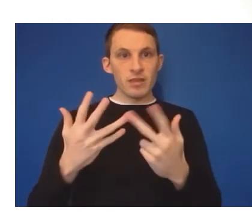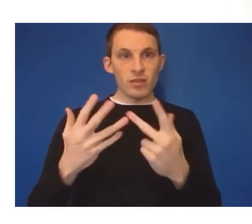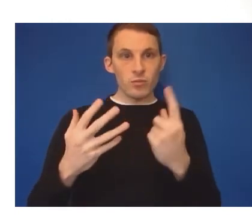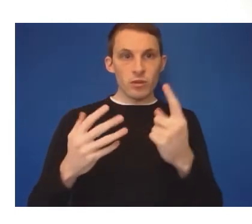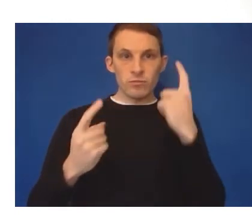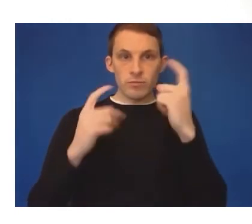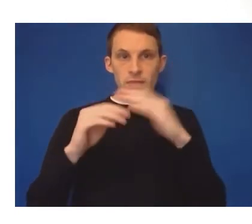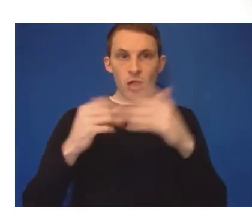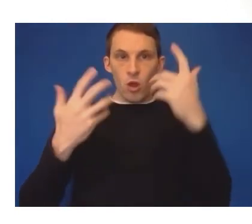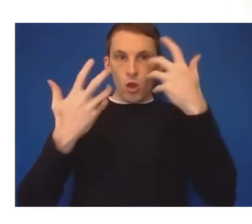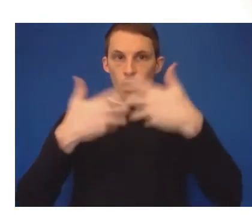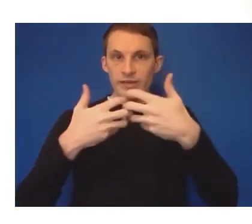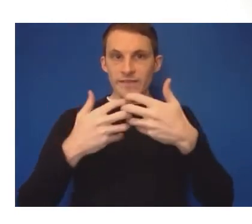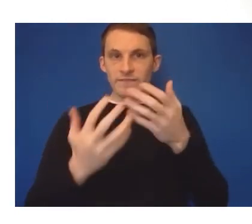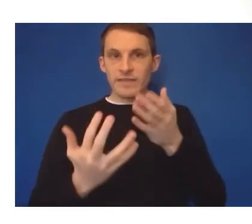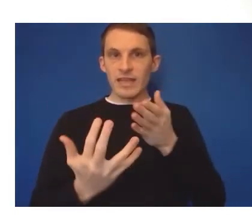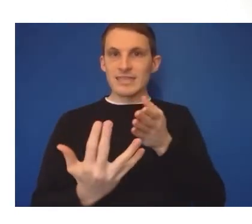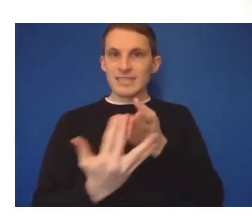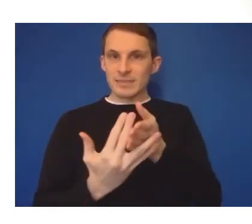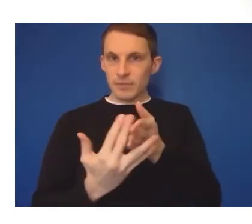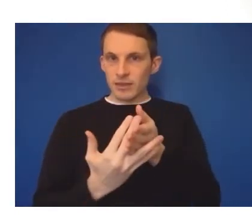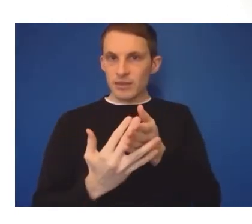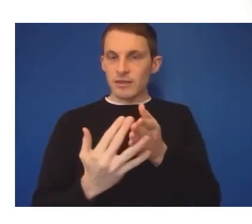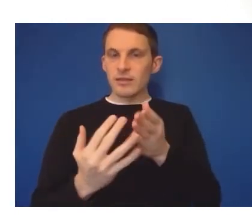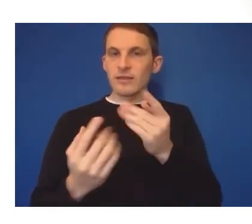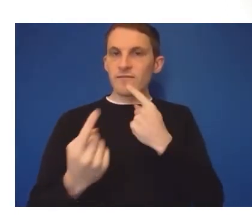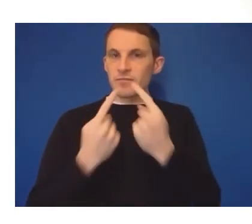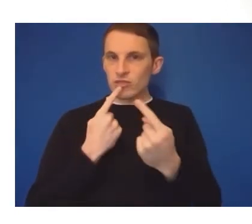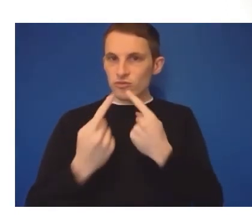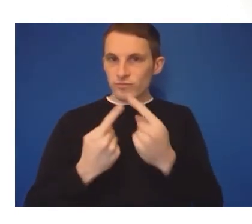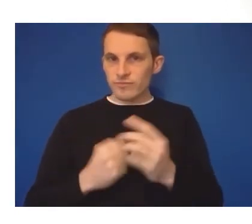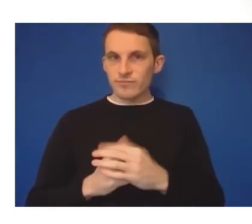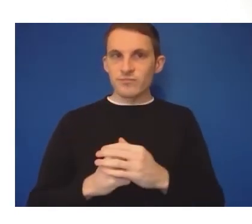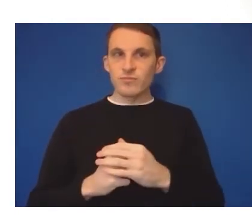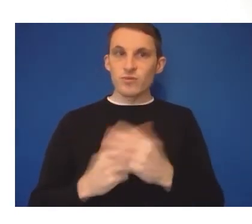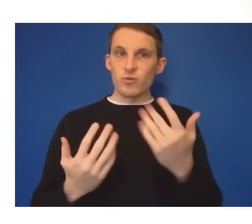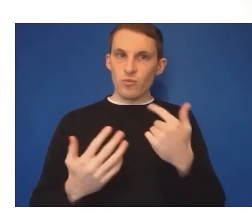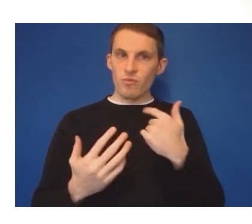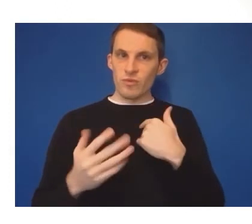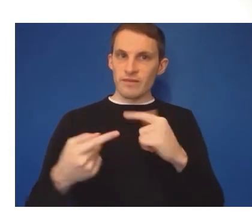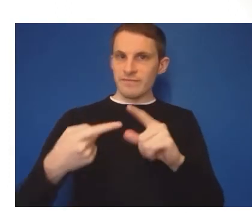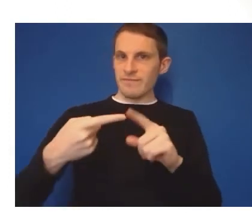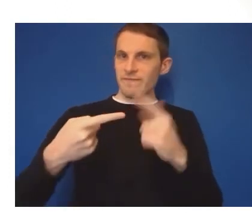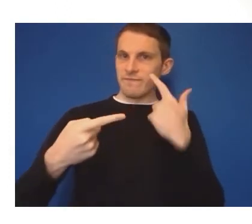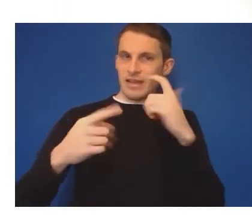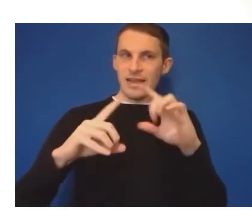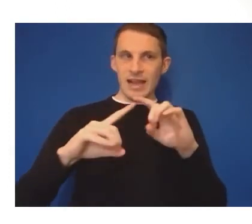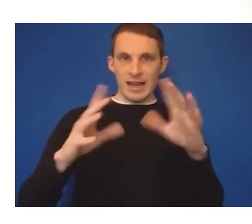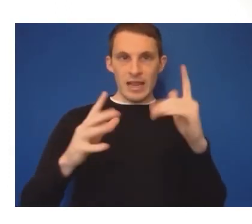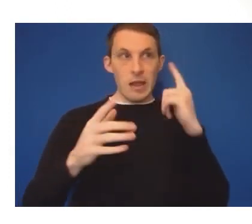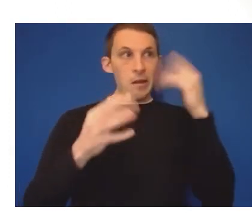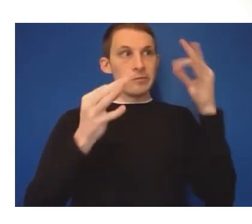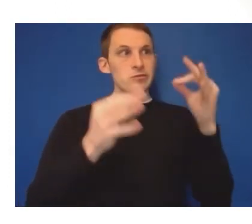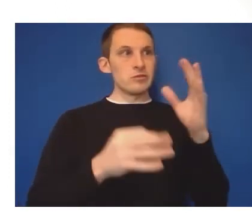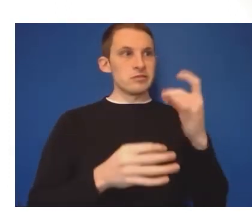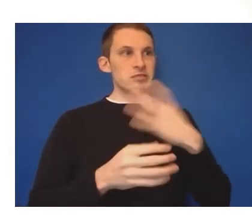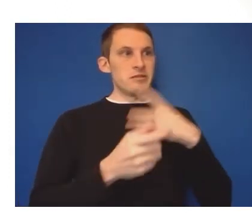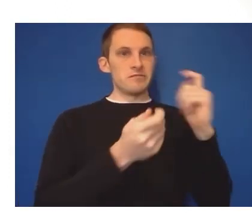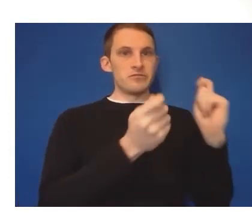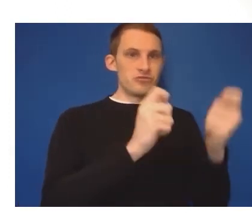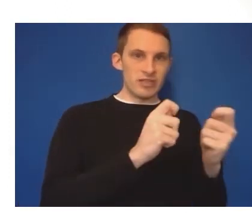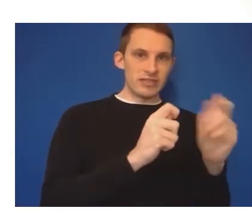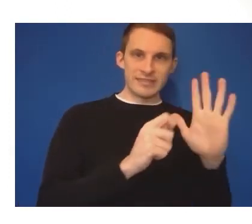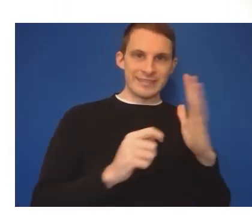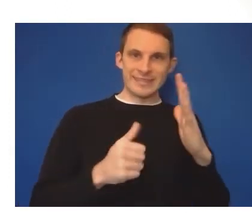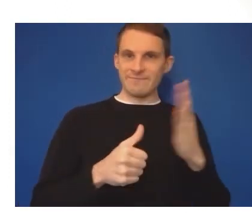accessibility specifically. And so we emphasise here the importance of talking to disability organisations and people with disability about the